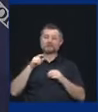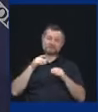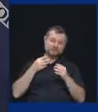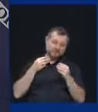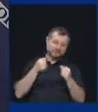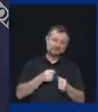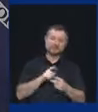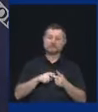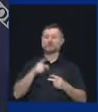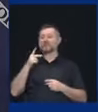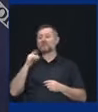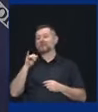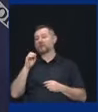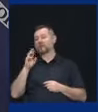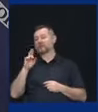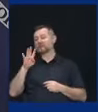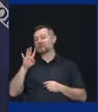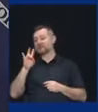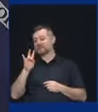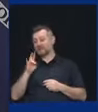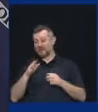76, new Penn Station.